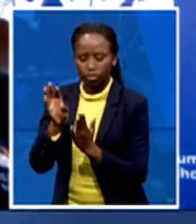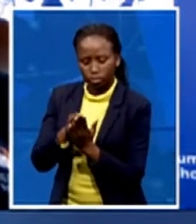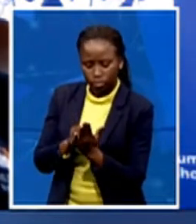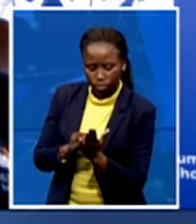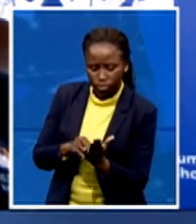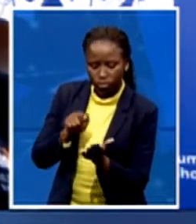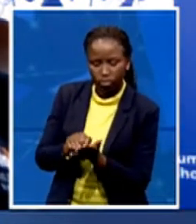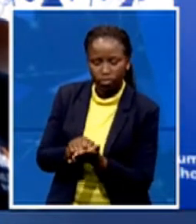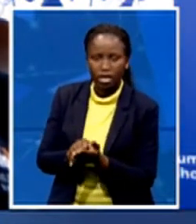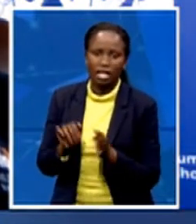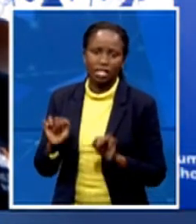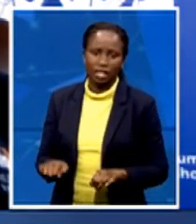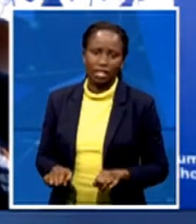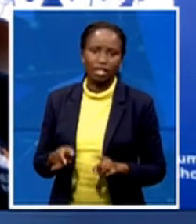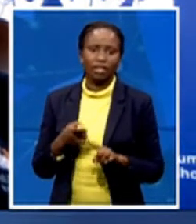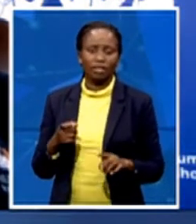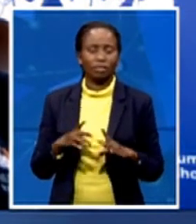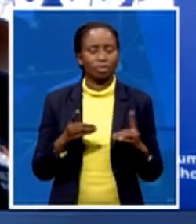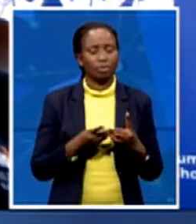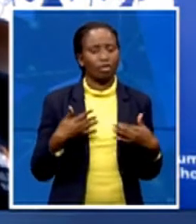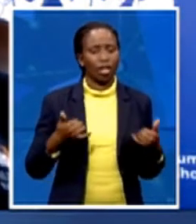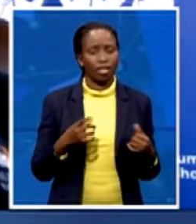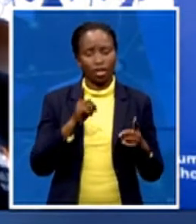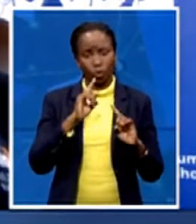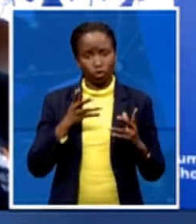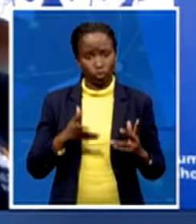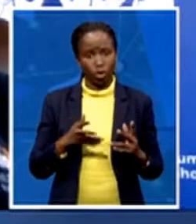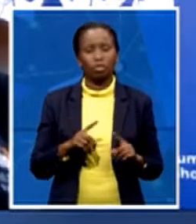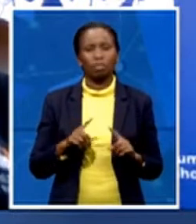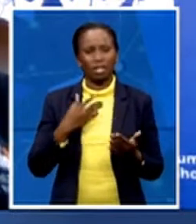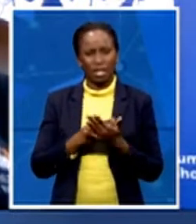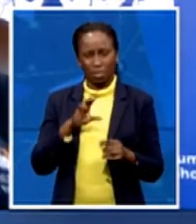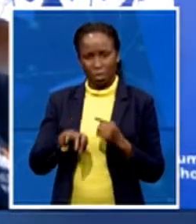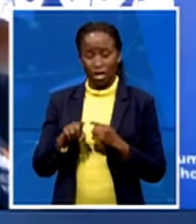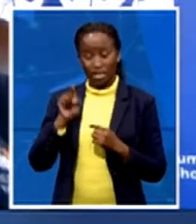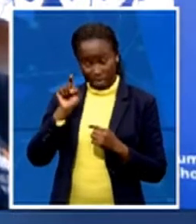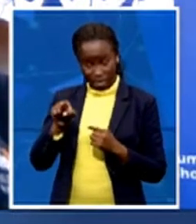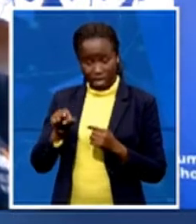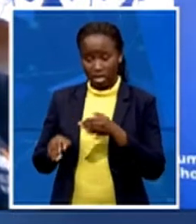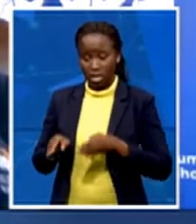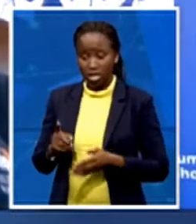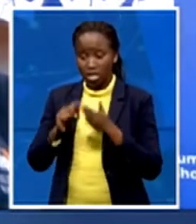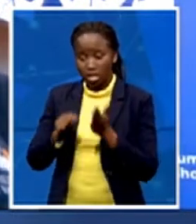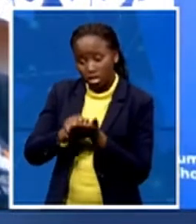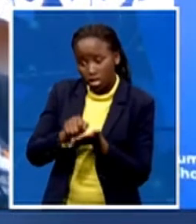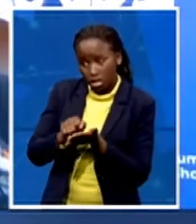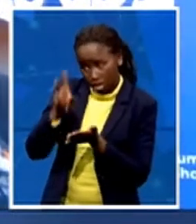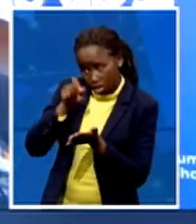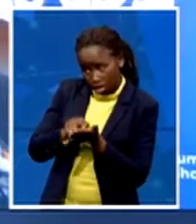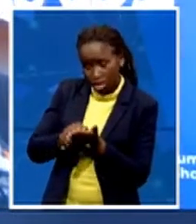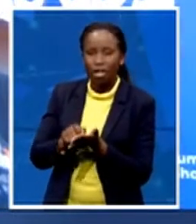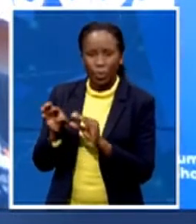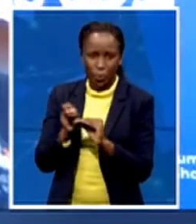Health, but you find that it's going to take longer. Hence, it means that in some areas, we will have to make it a point that we do